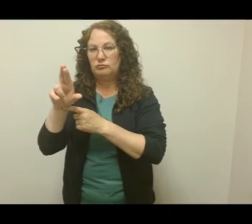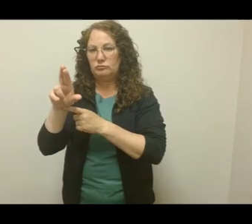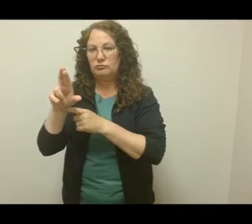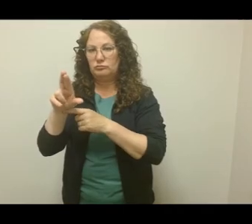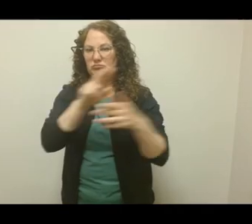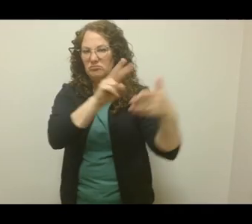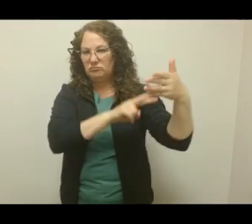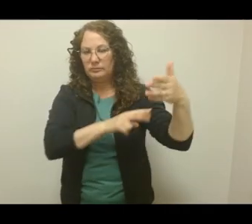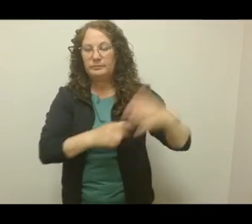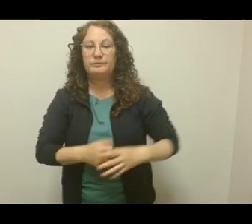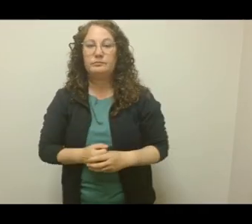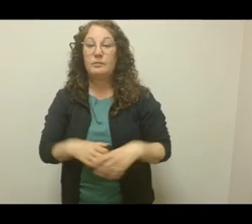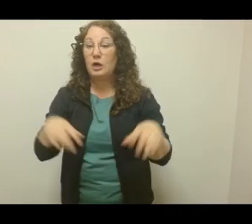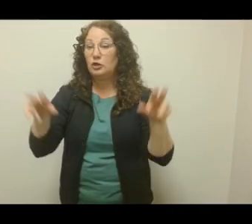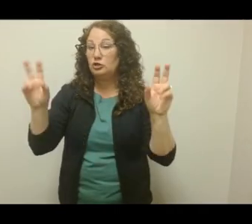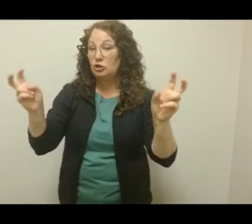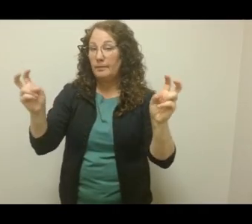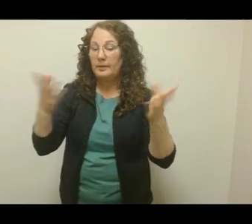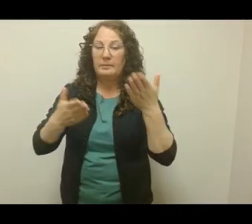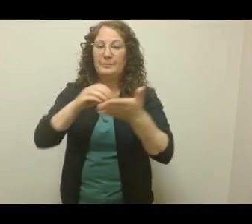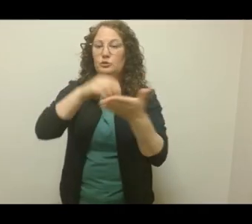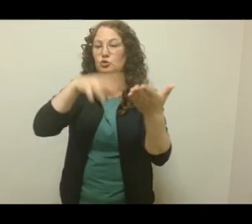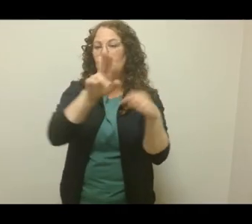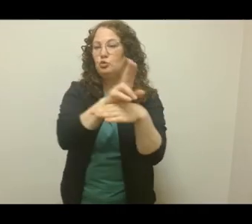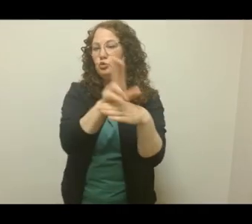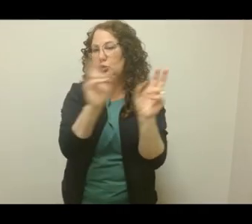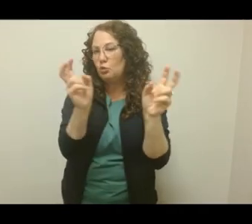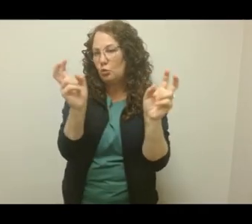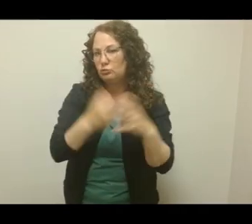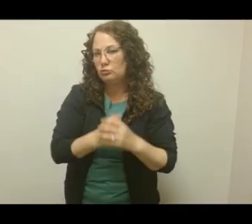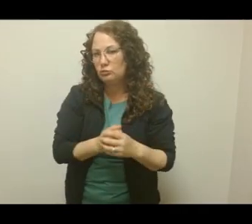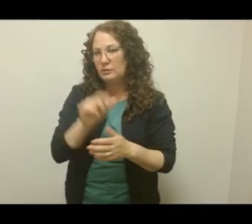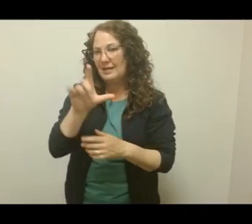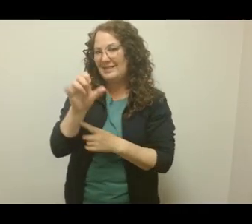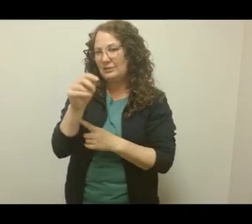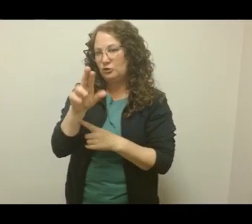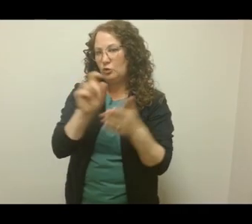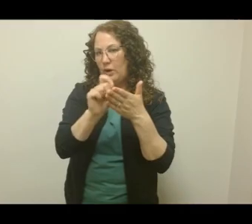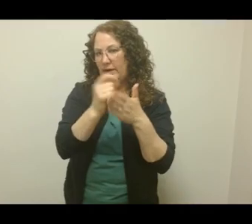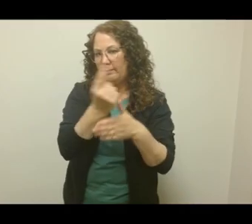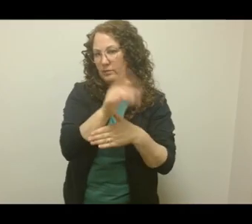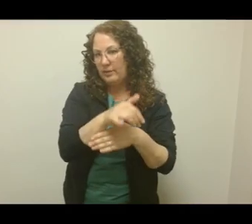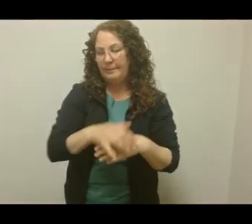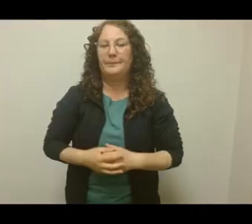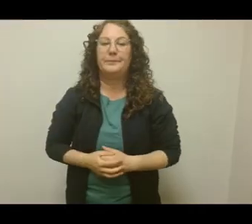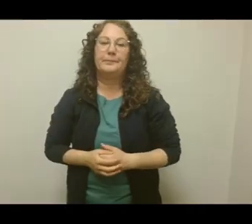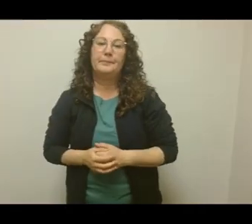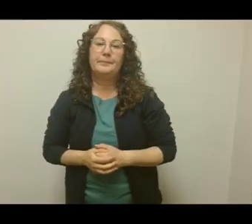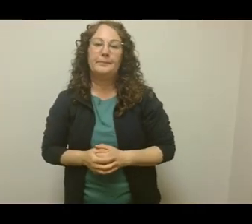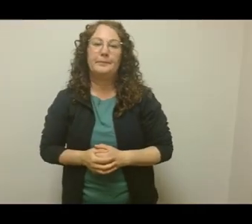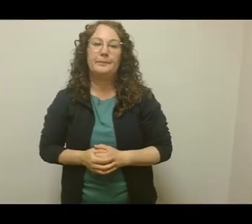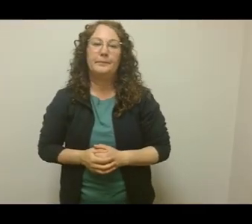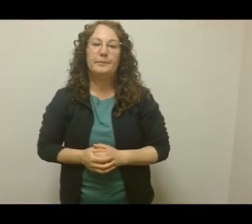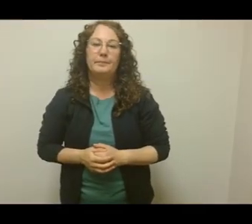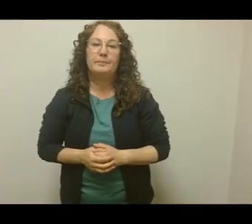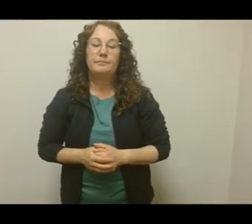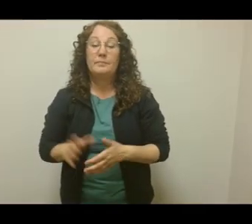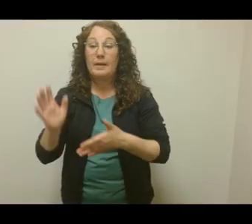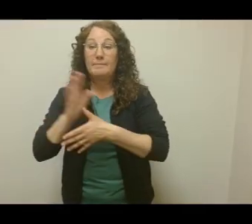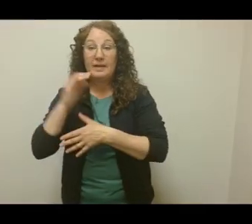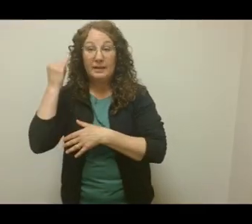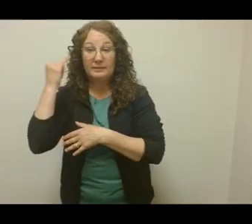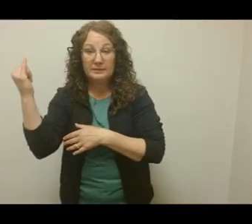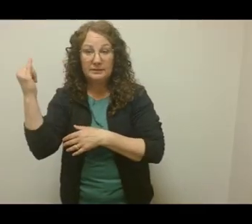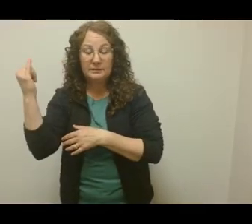the topic would be, students using quotes. That's what Leicester is writing about. The main